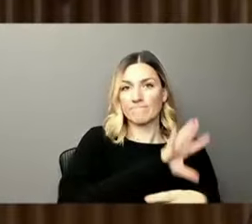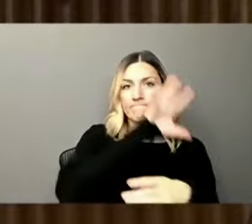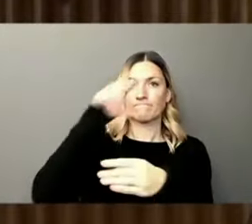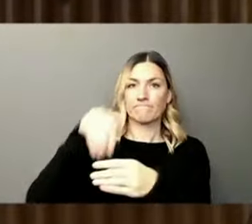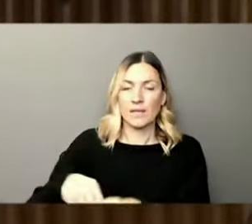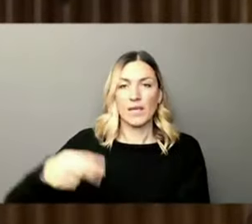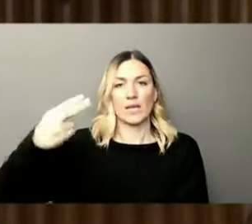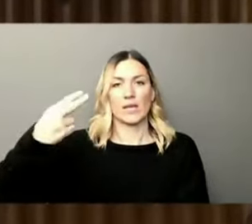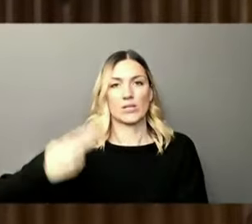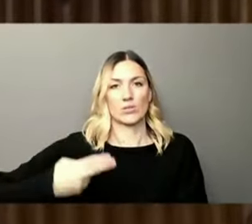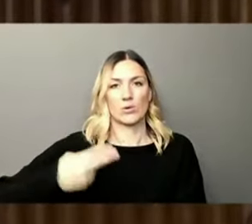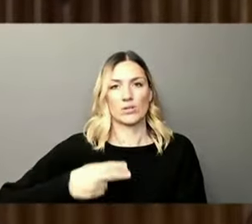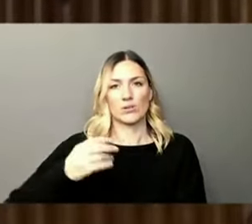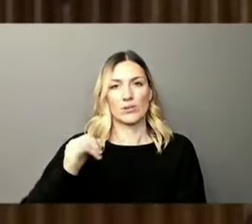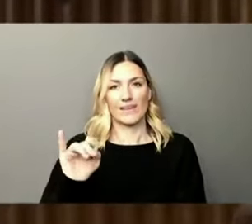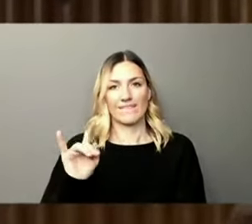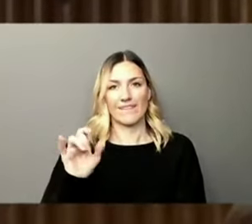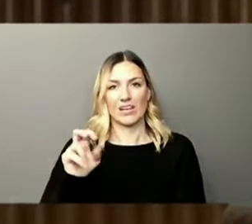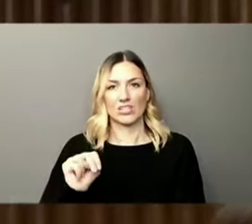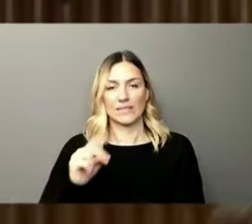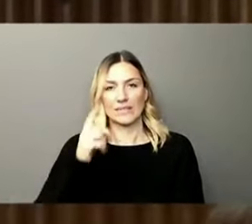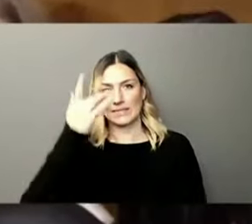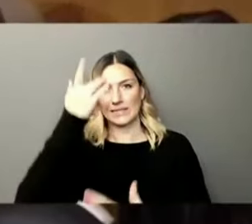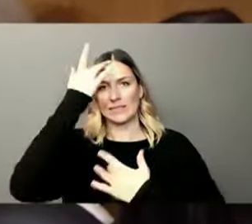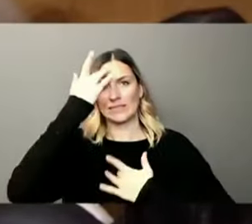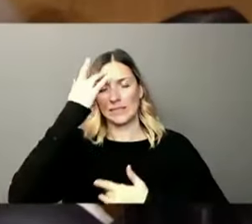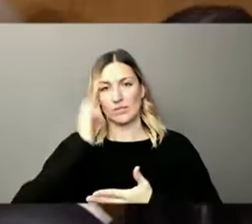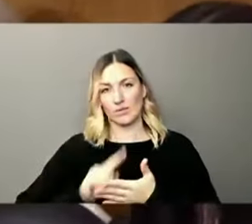infection-associated disease research. Right. Ms. Beal?